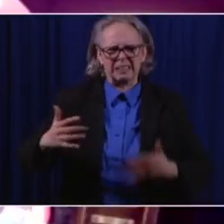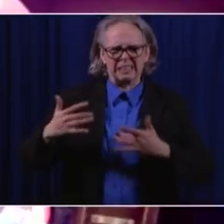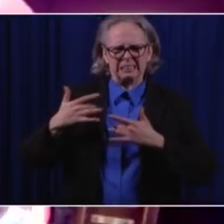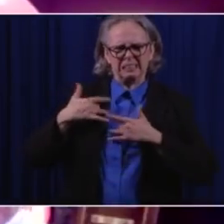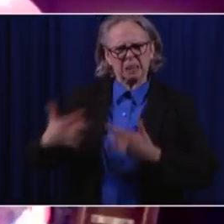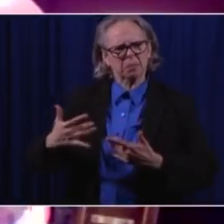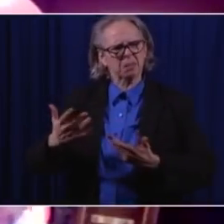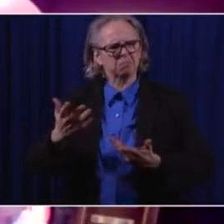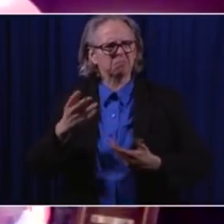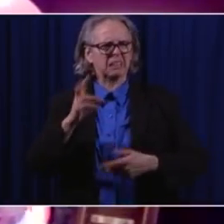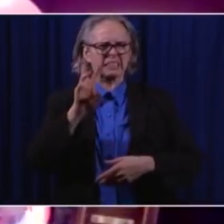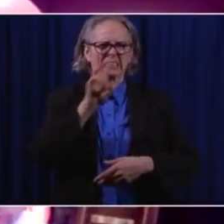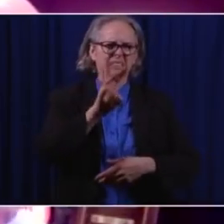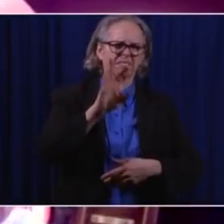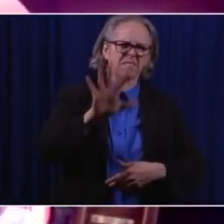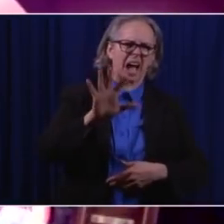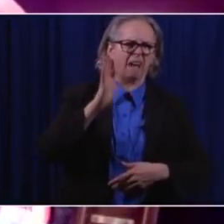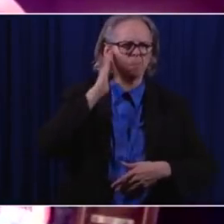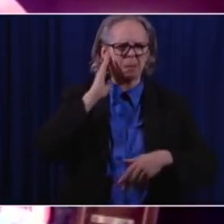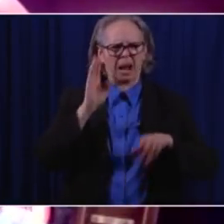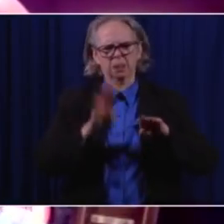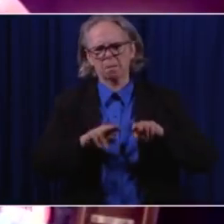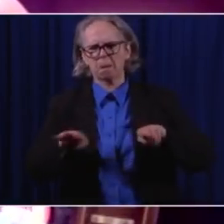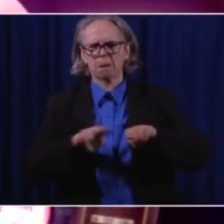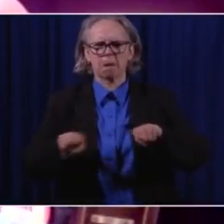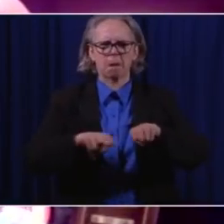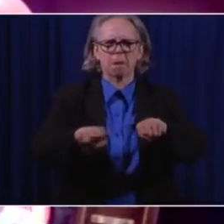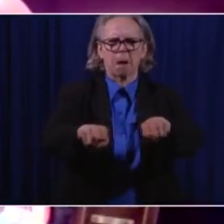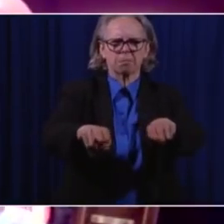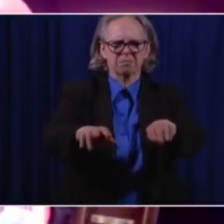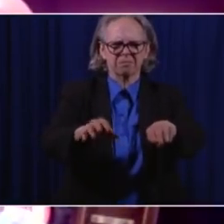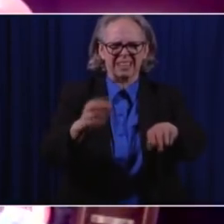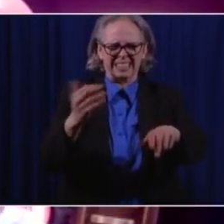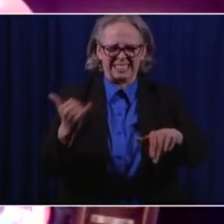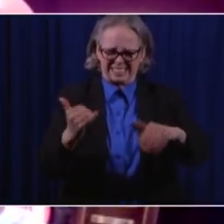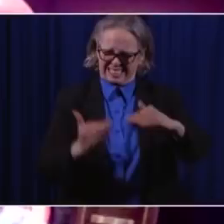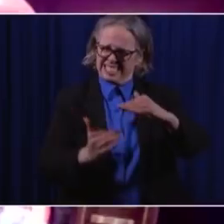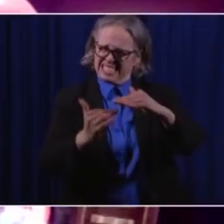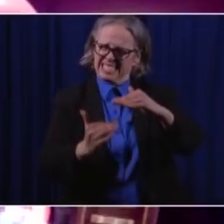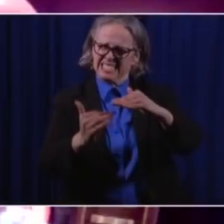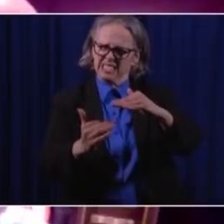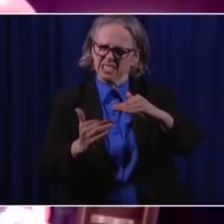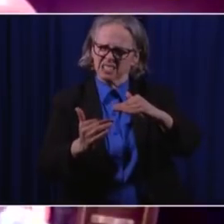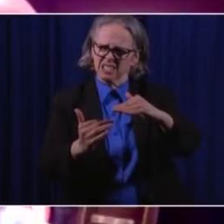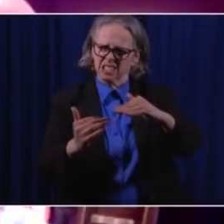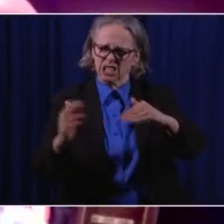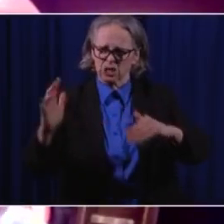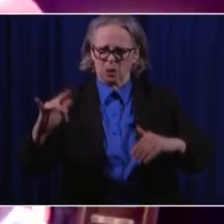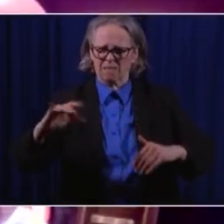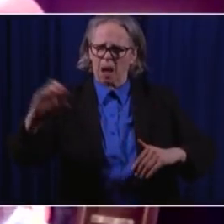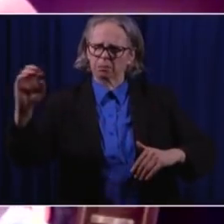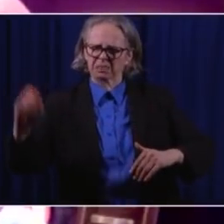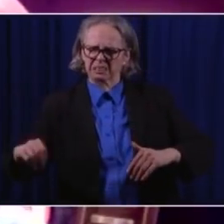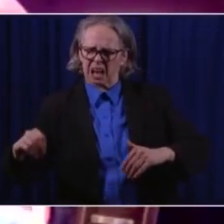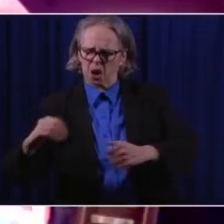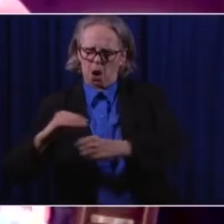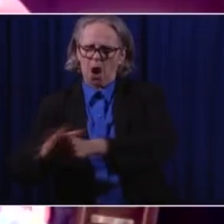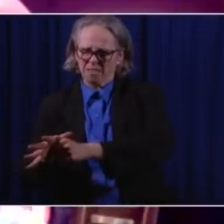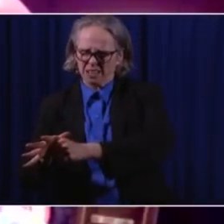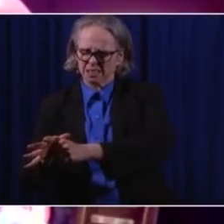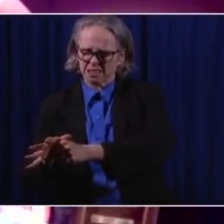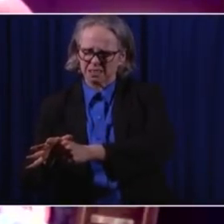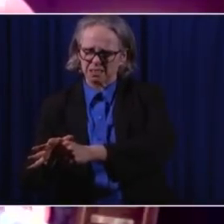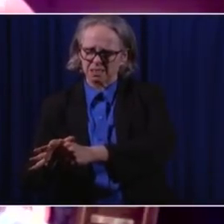25% of those are COVID patients. The rest are the normal patients. As Cheryl said,